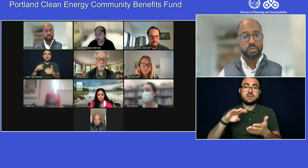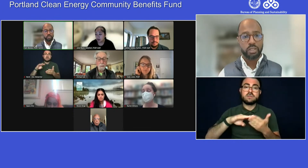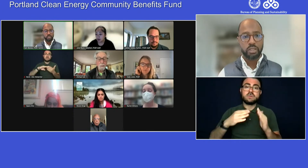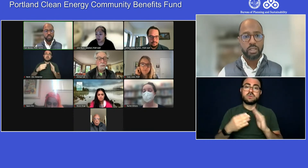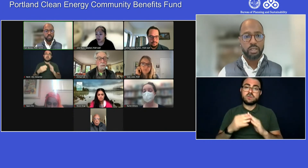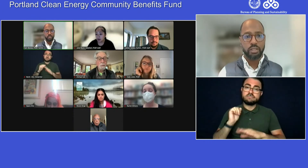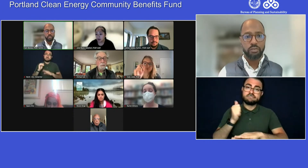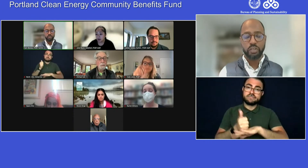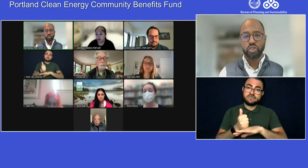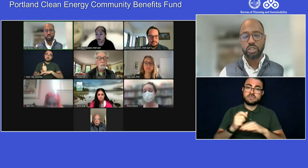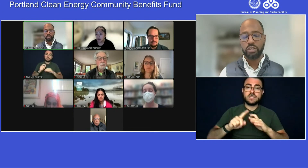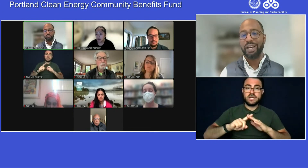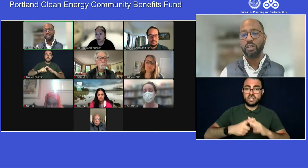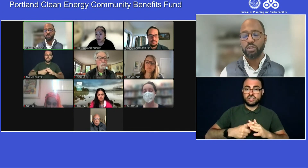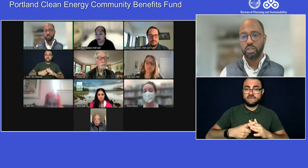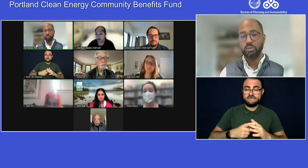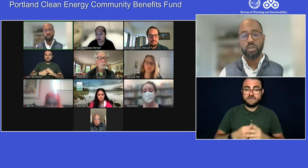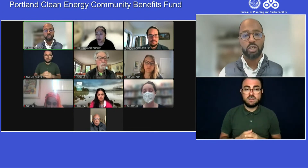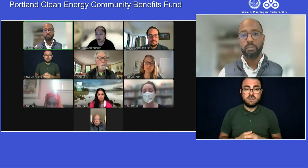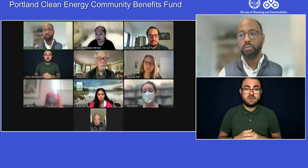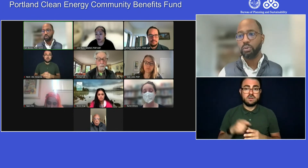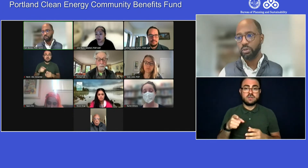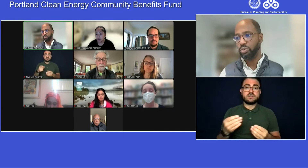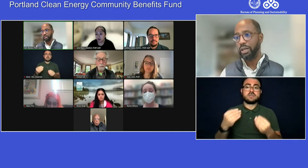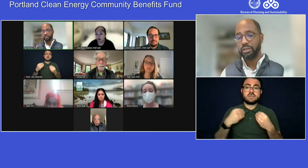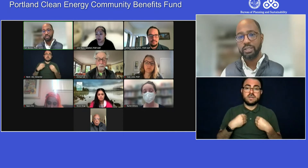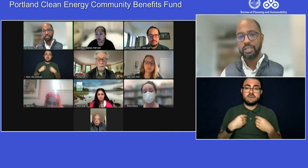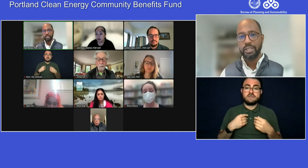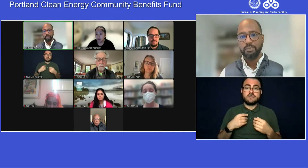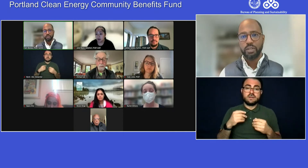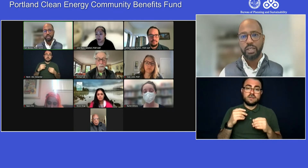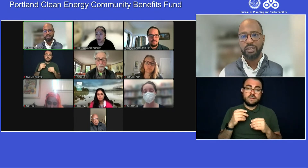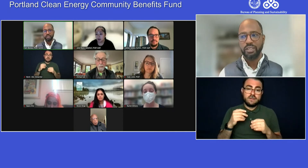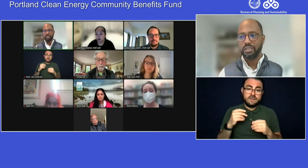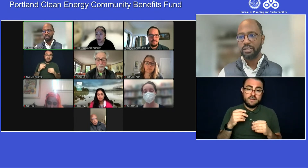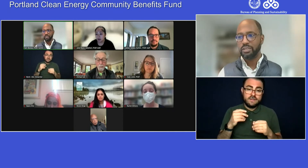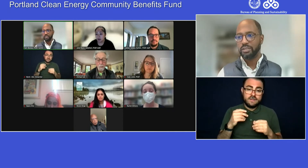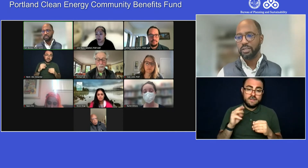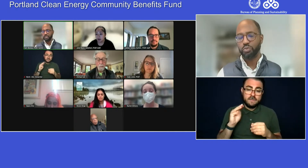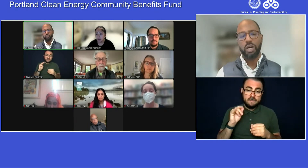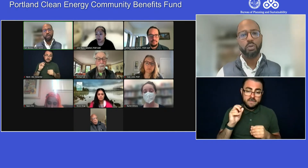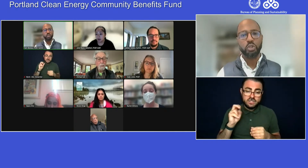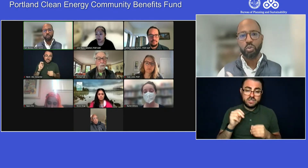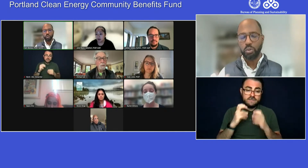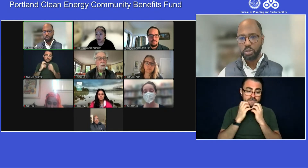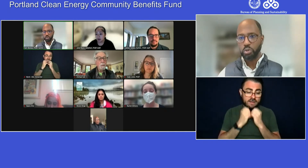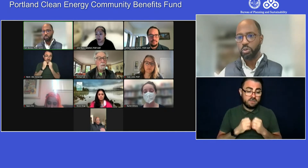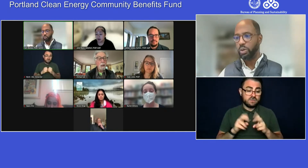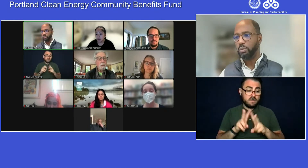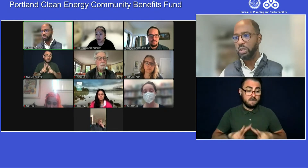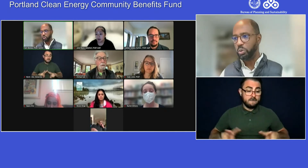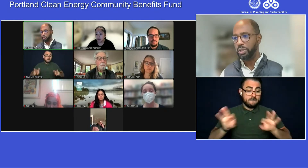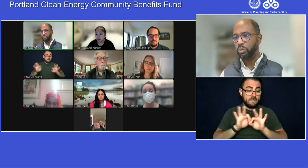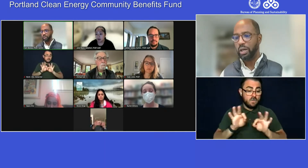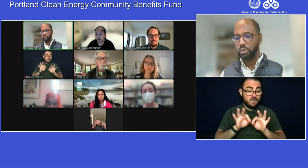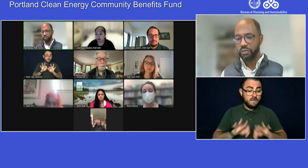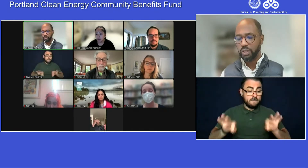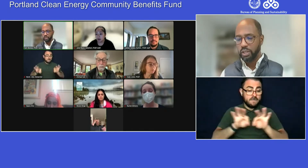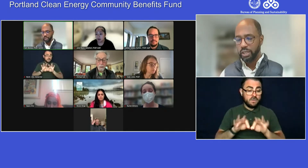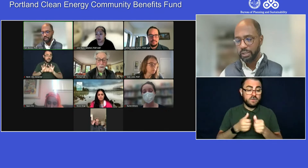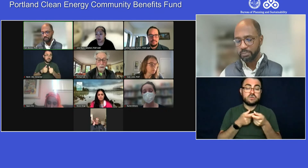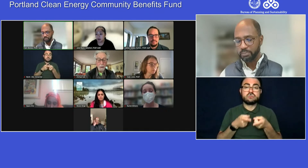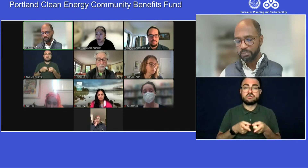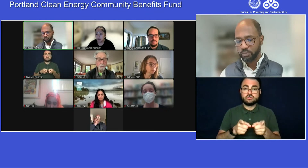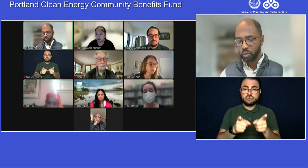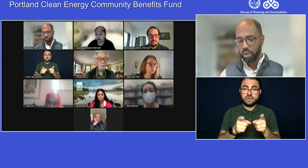the community engagement and the vision and values of the community are important throughout this. And it's why we do what we do and the way we do it, and why